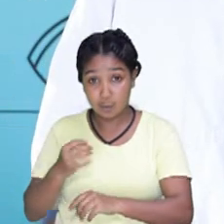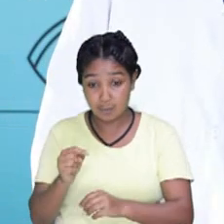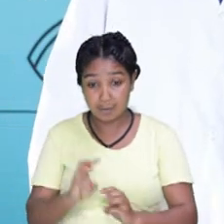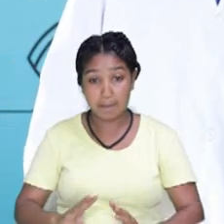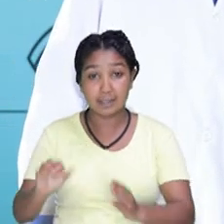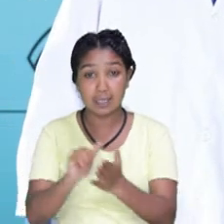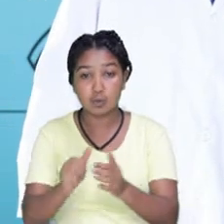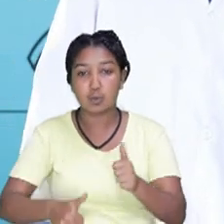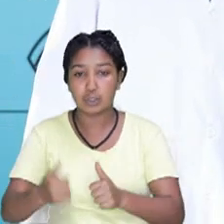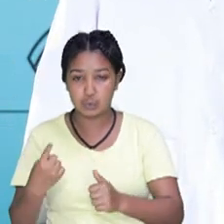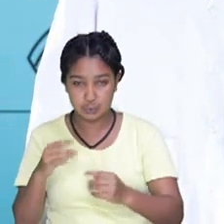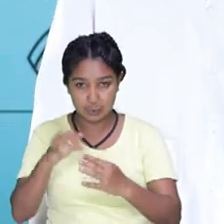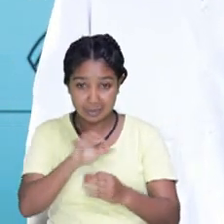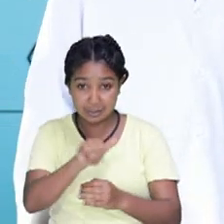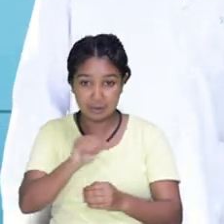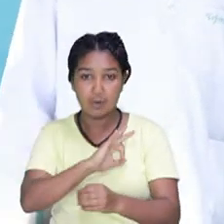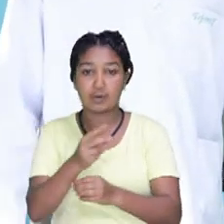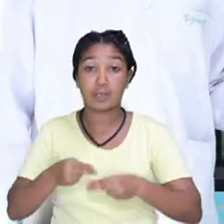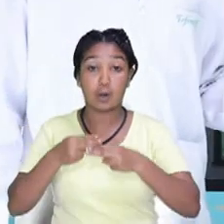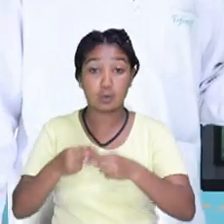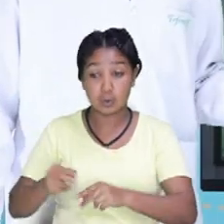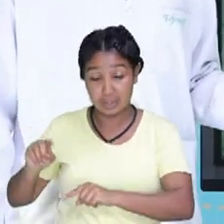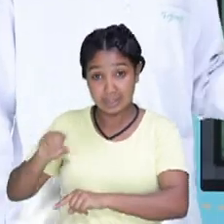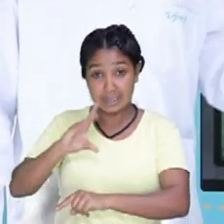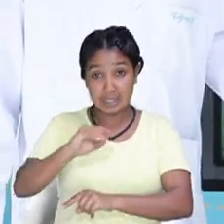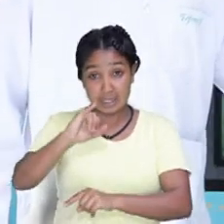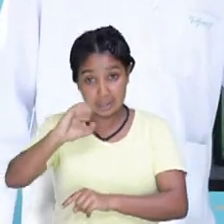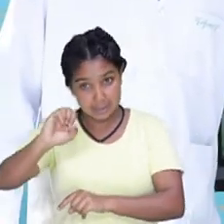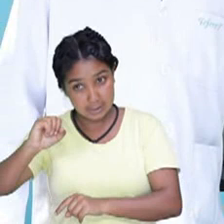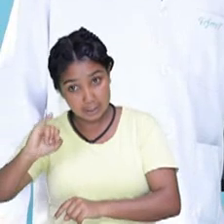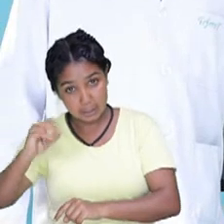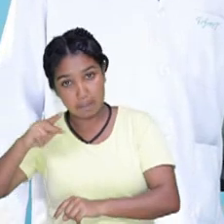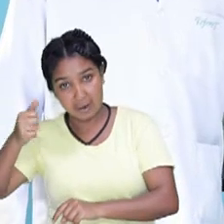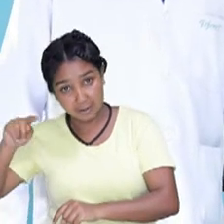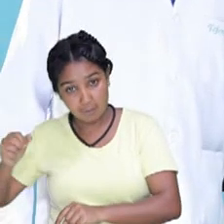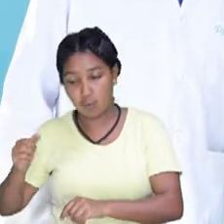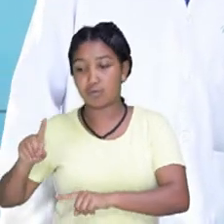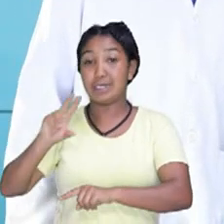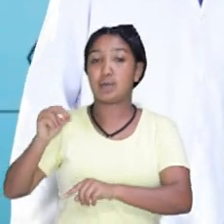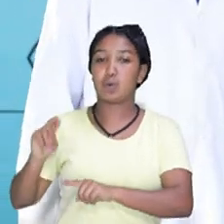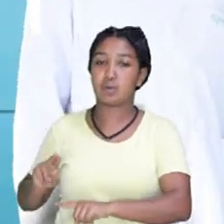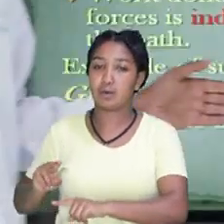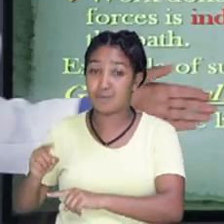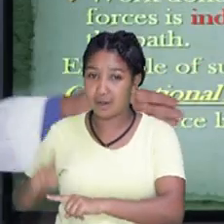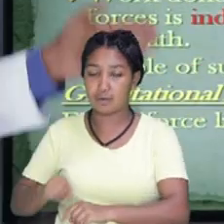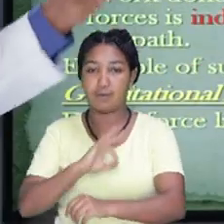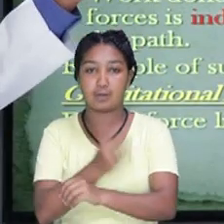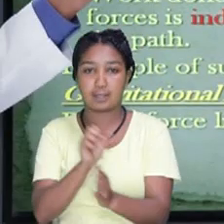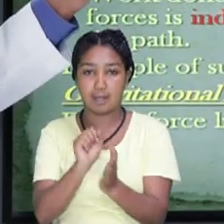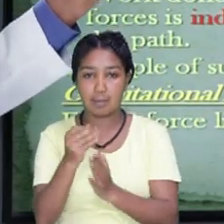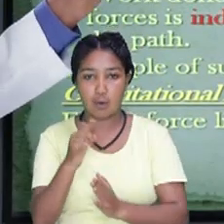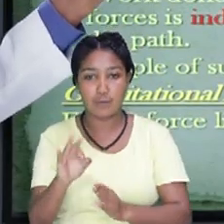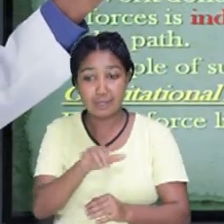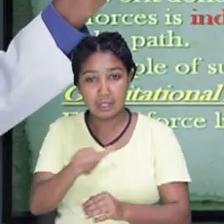the path that we choose. Such forces are known as dissipative force or non-conservative force. An example